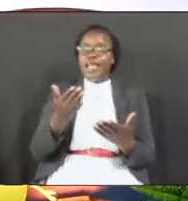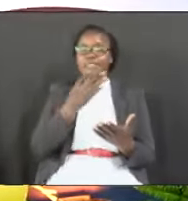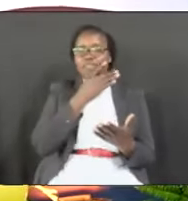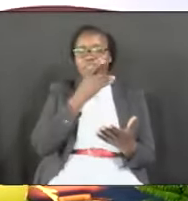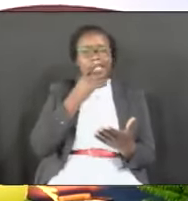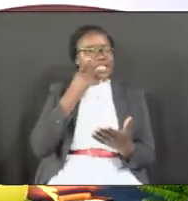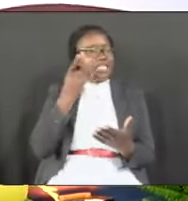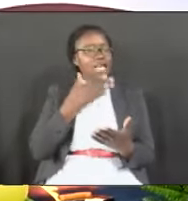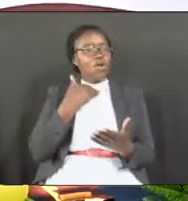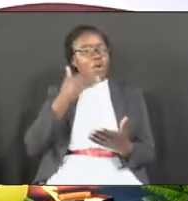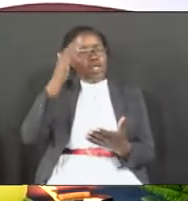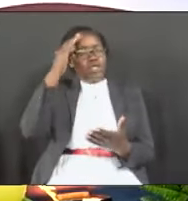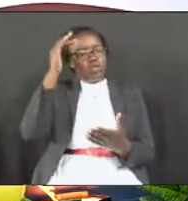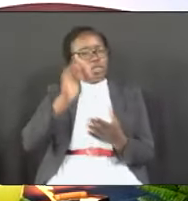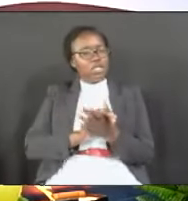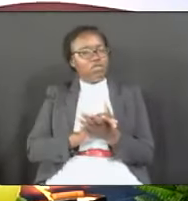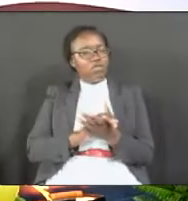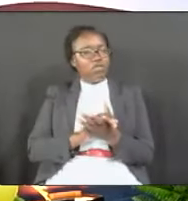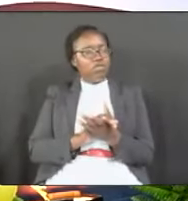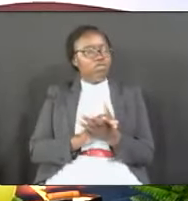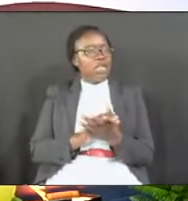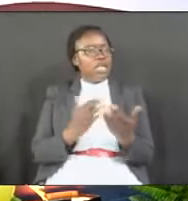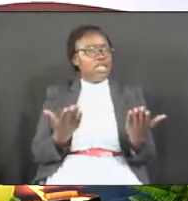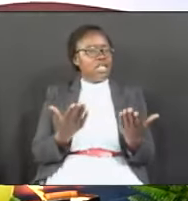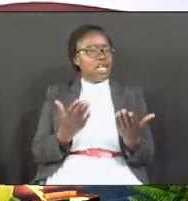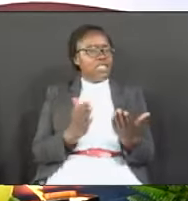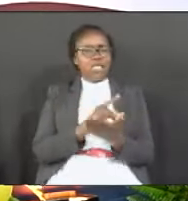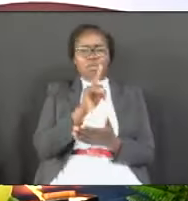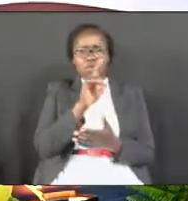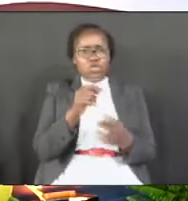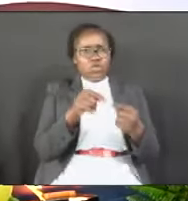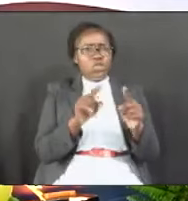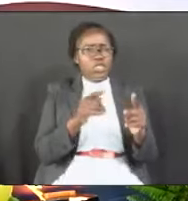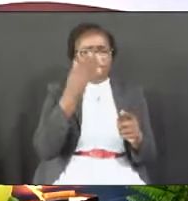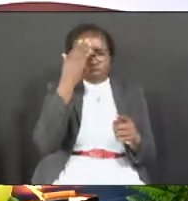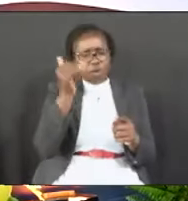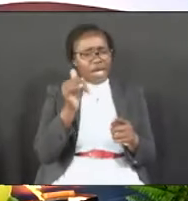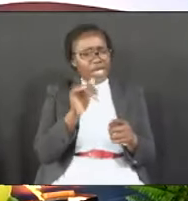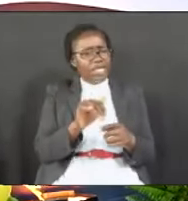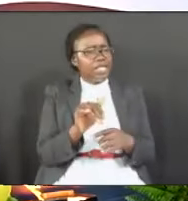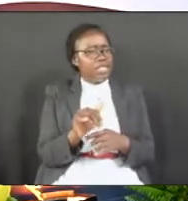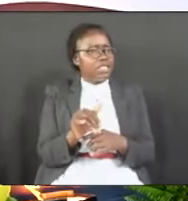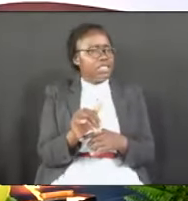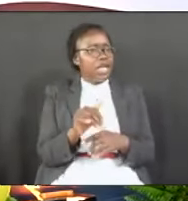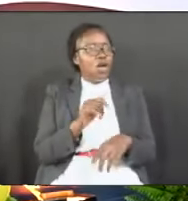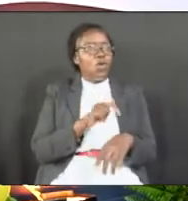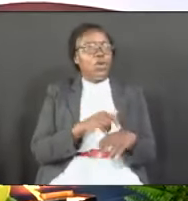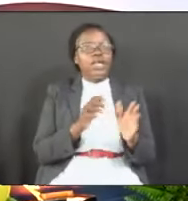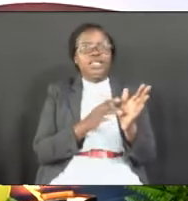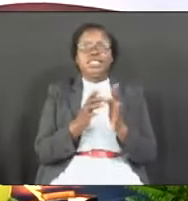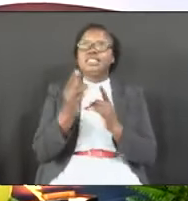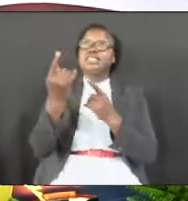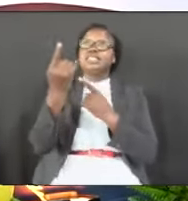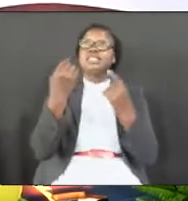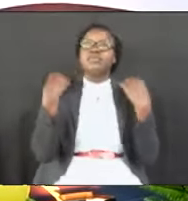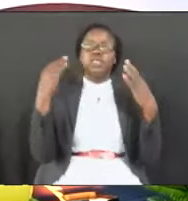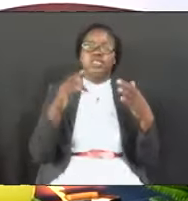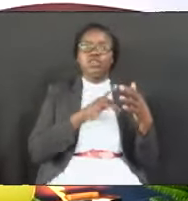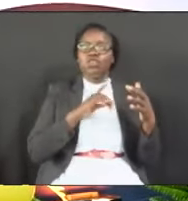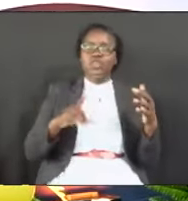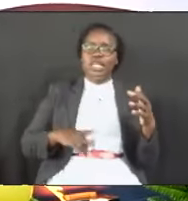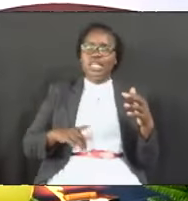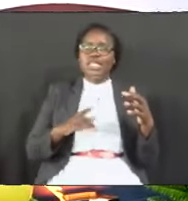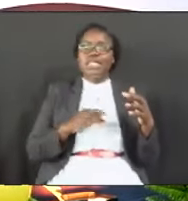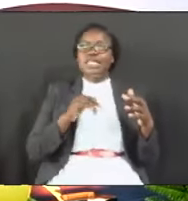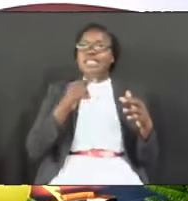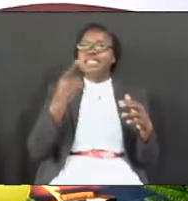want to believe that the reason why, by the way, have you ever asked yourself this question? Why is it that when Jesus came, the angel of the Lord, he did not